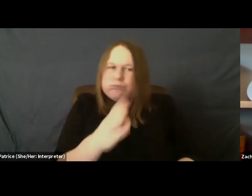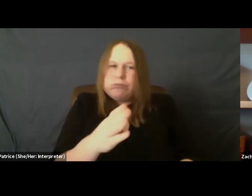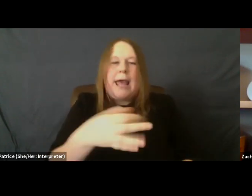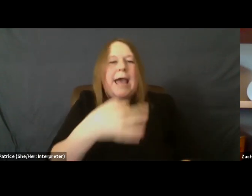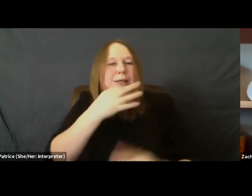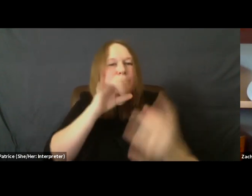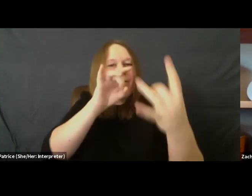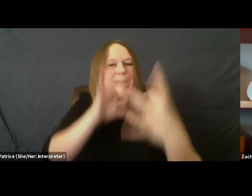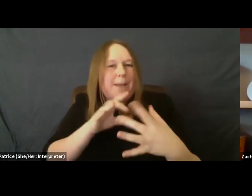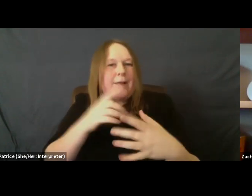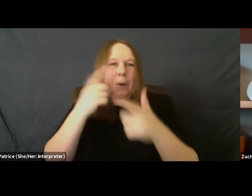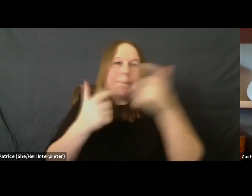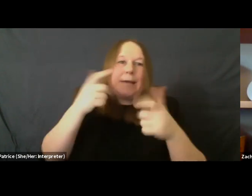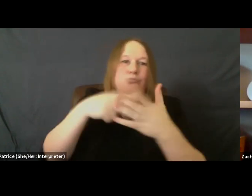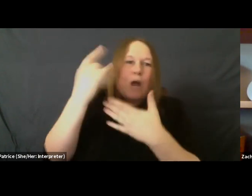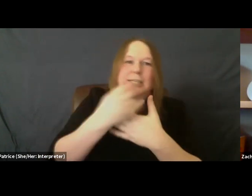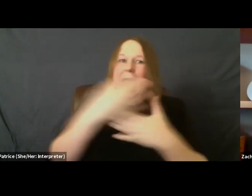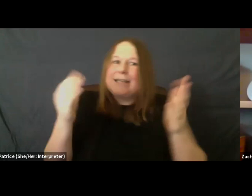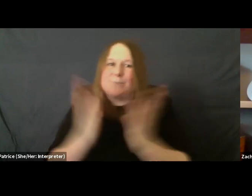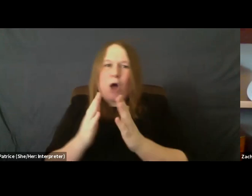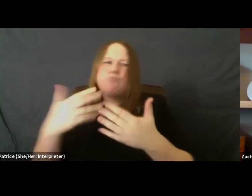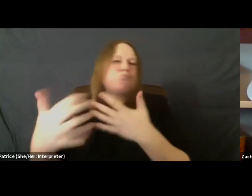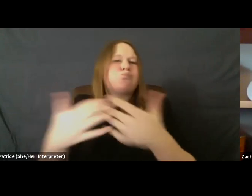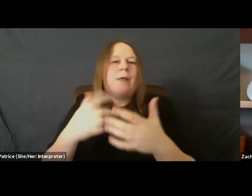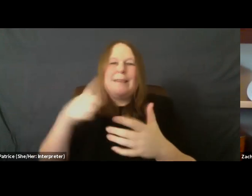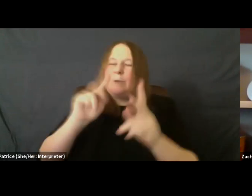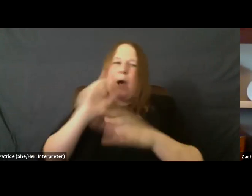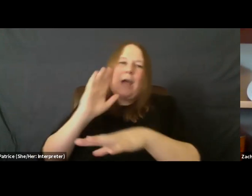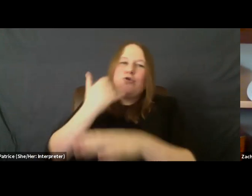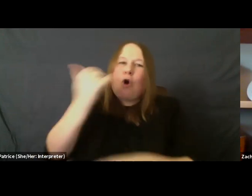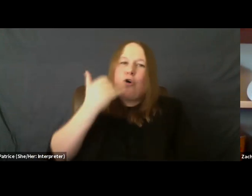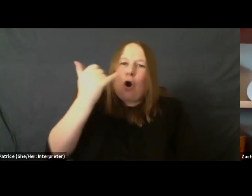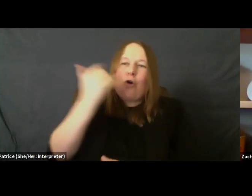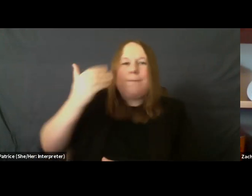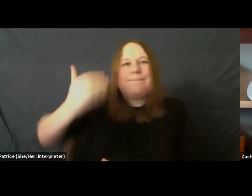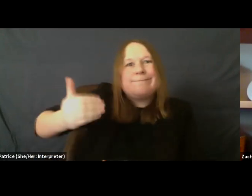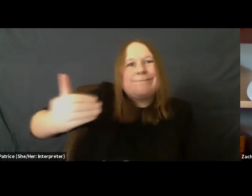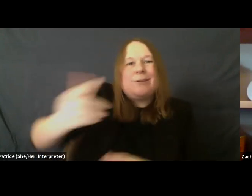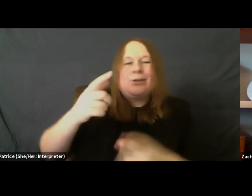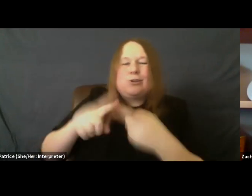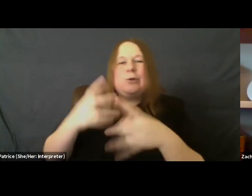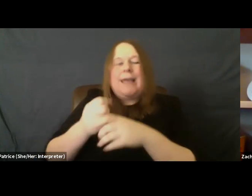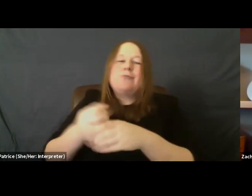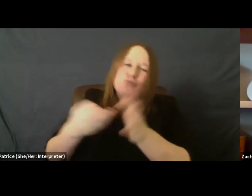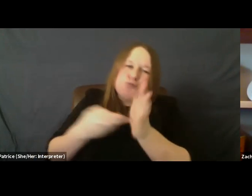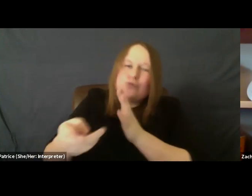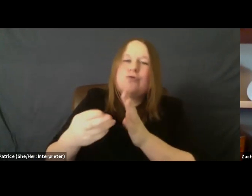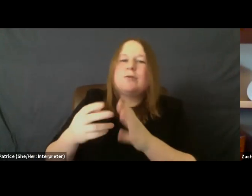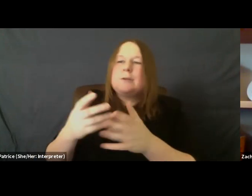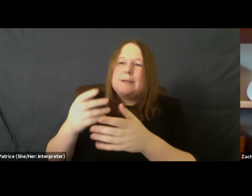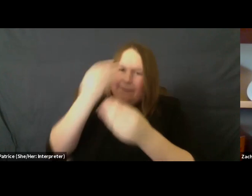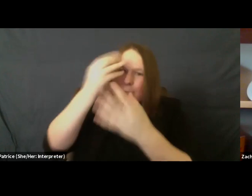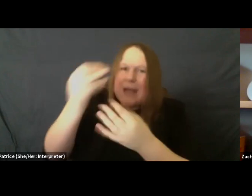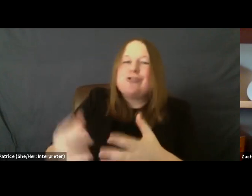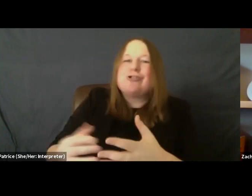on projects large and small. These are people that I call on a regular basis to get unvarnished information